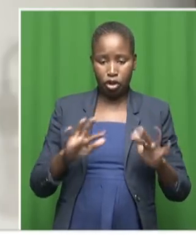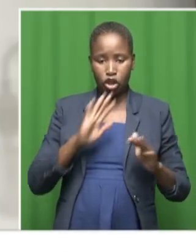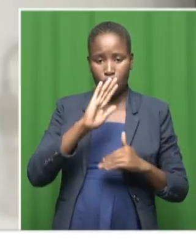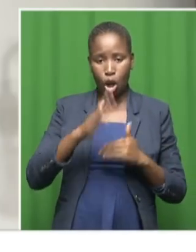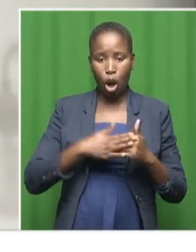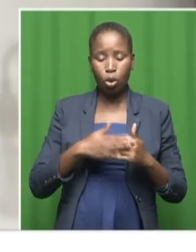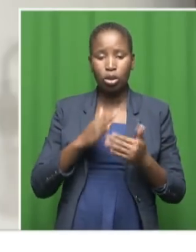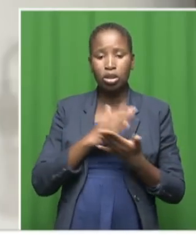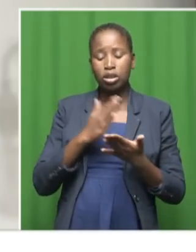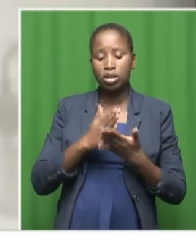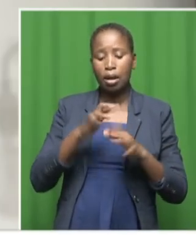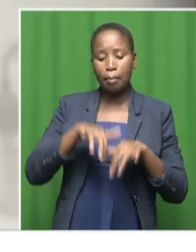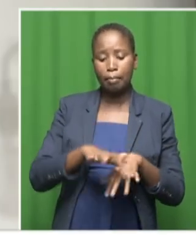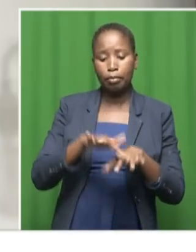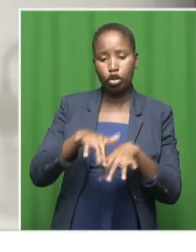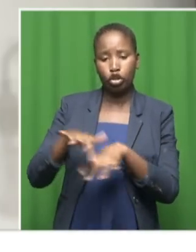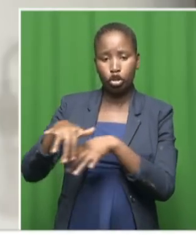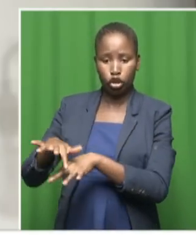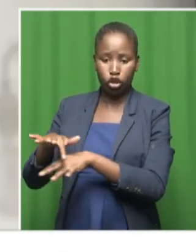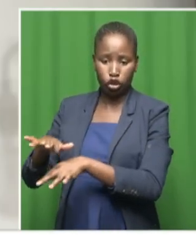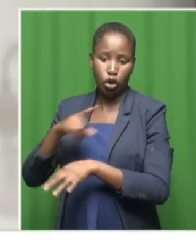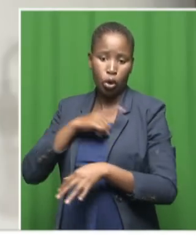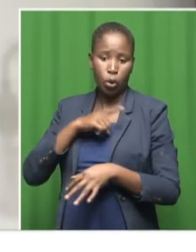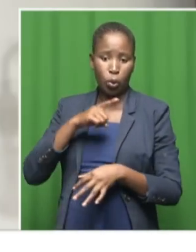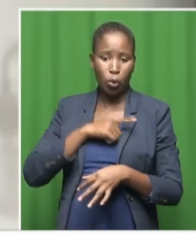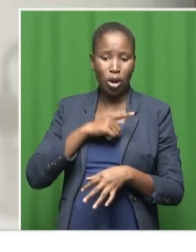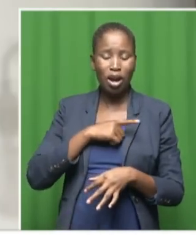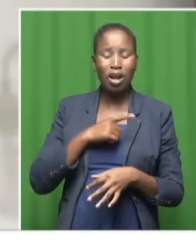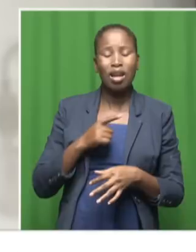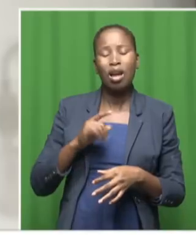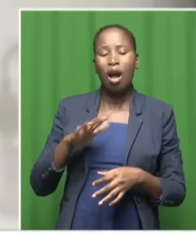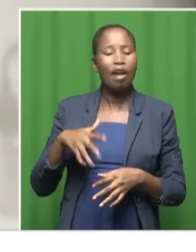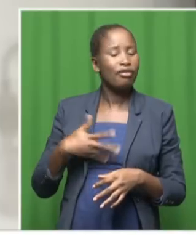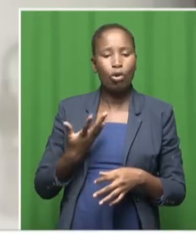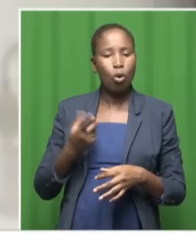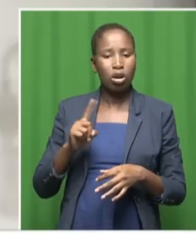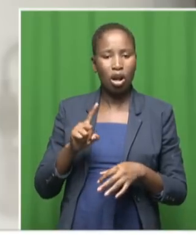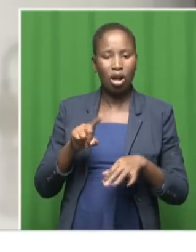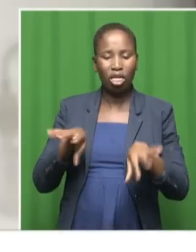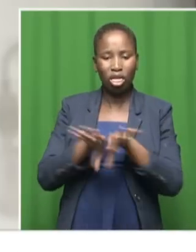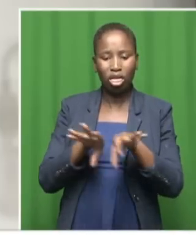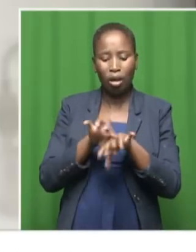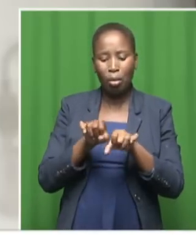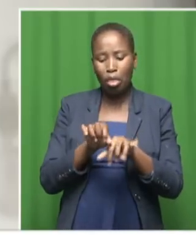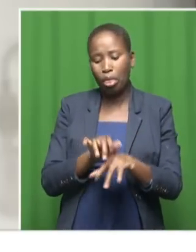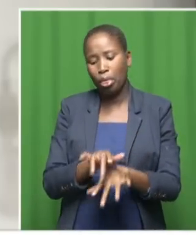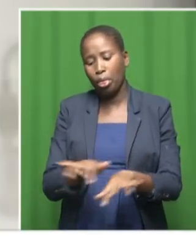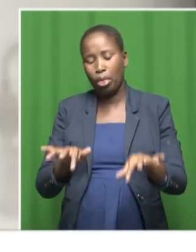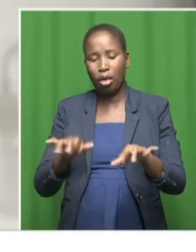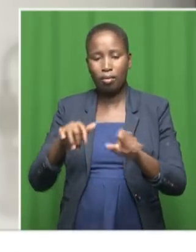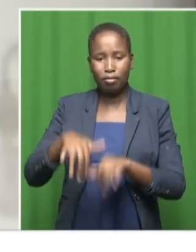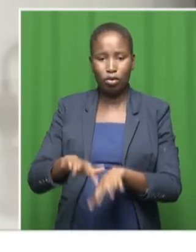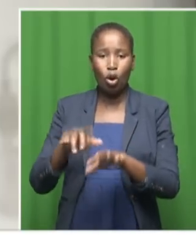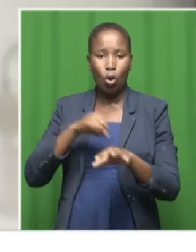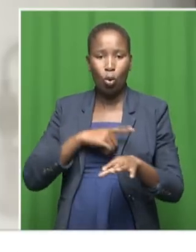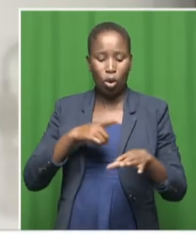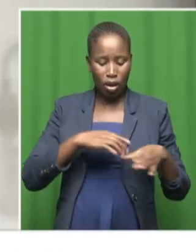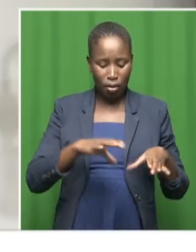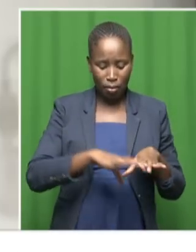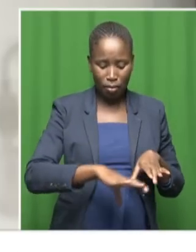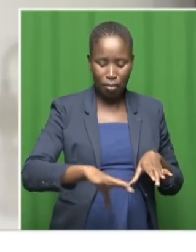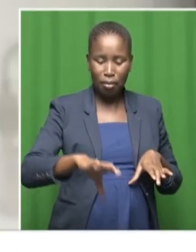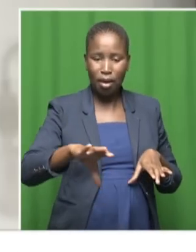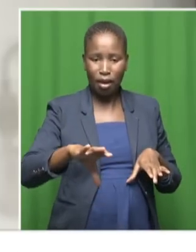few beaches in the city due to pollution incidents where either sewage reticulation